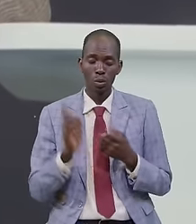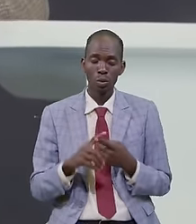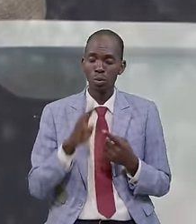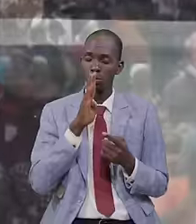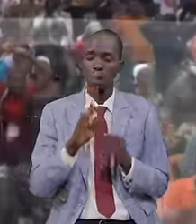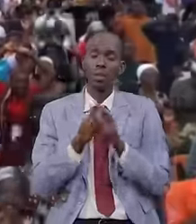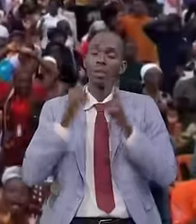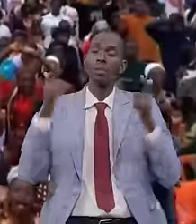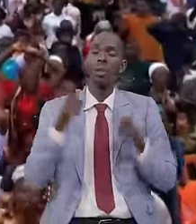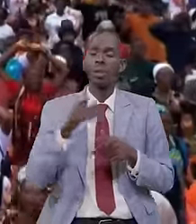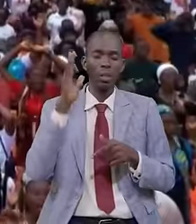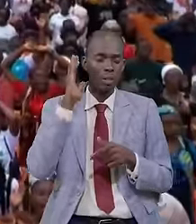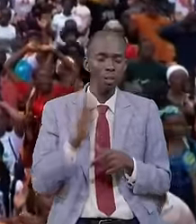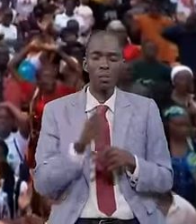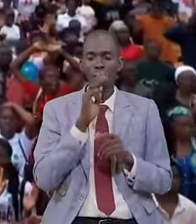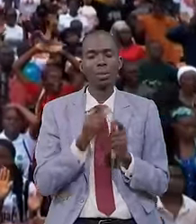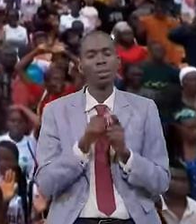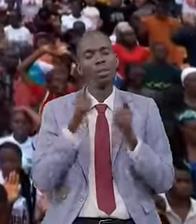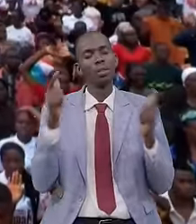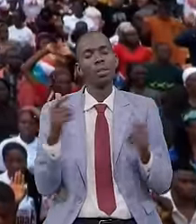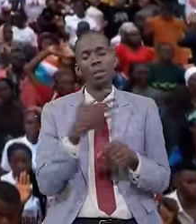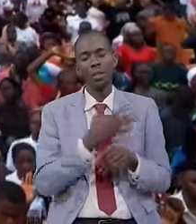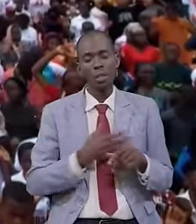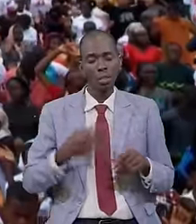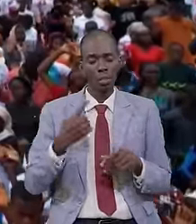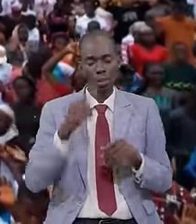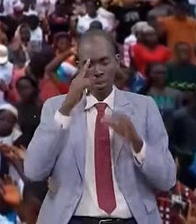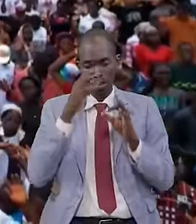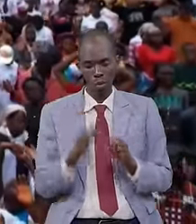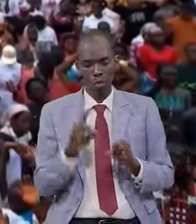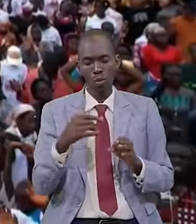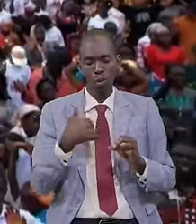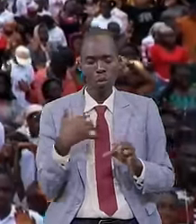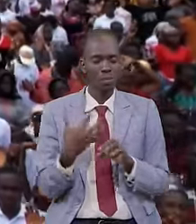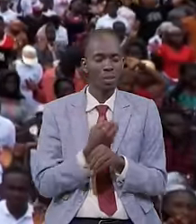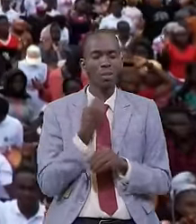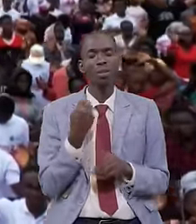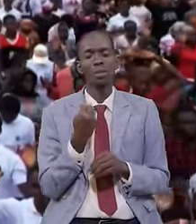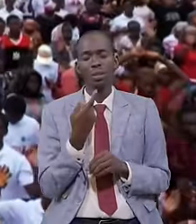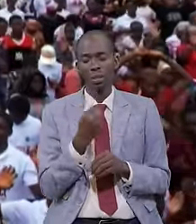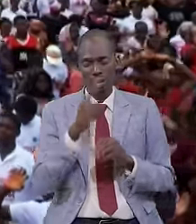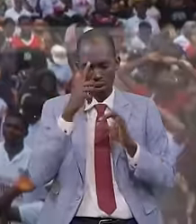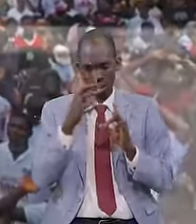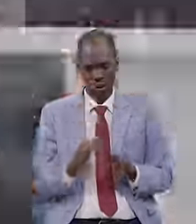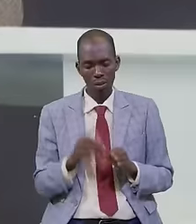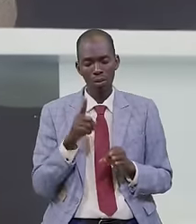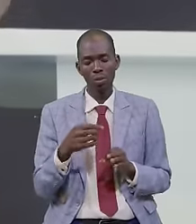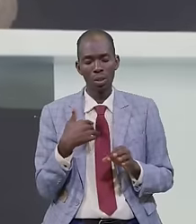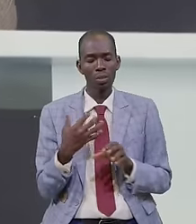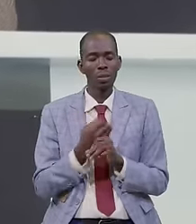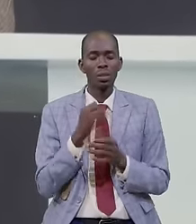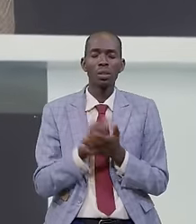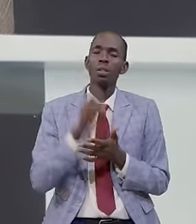stand out. Yeah. And the decision you have made, the determination that God has given you,